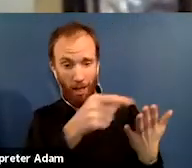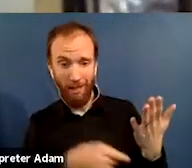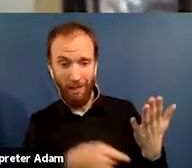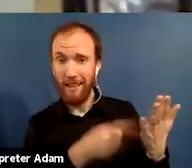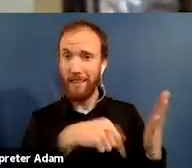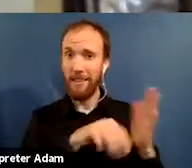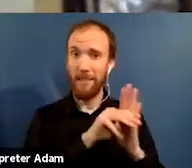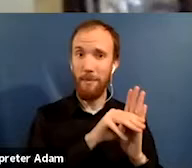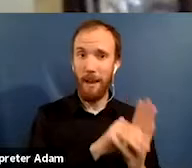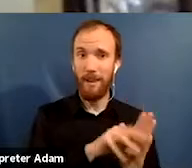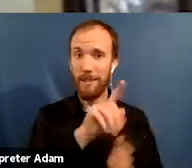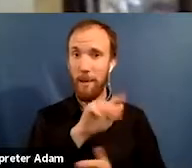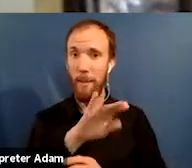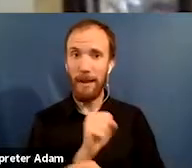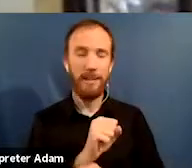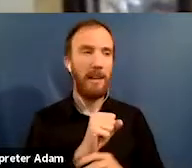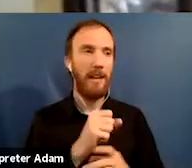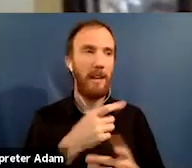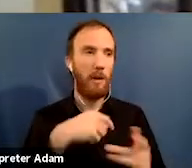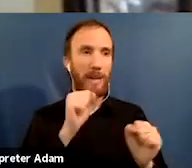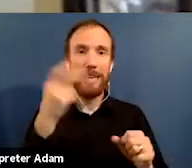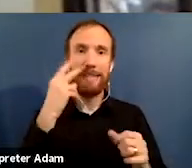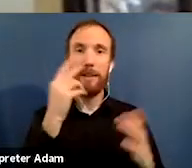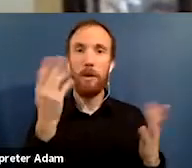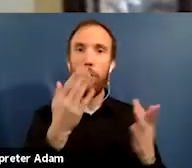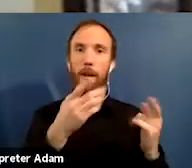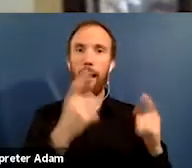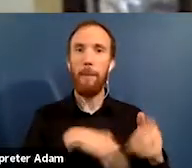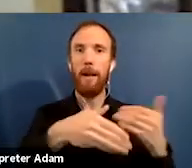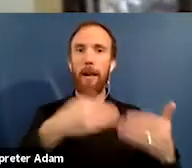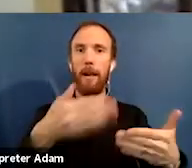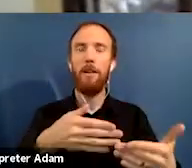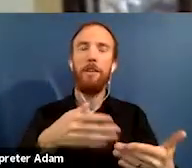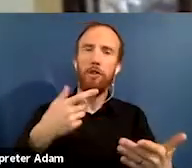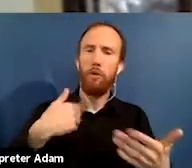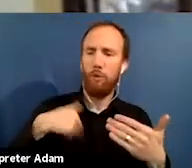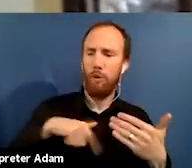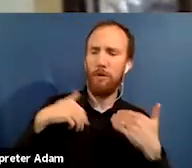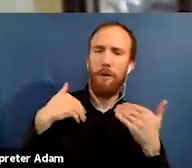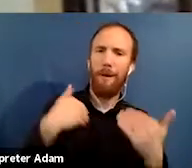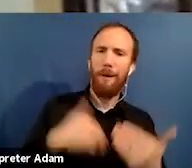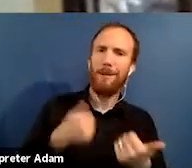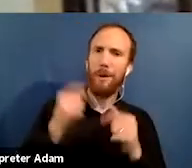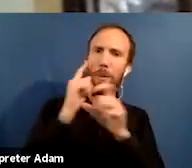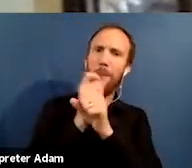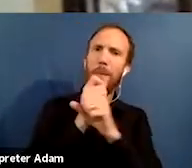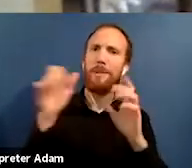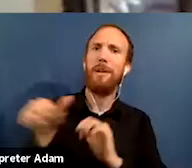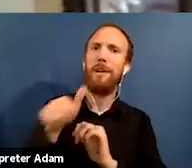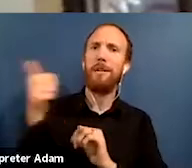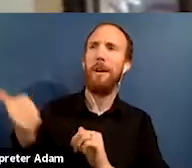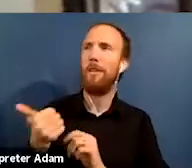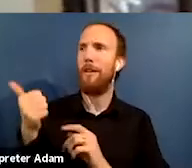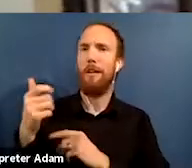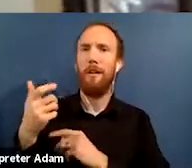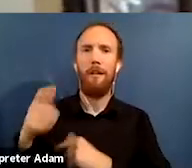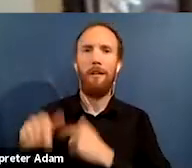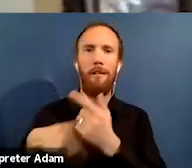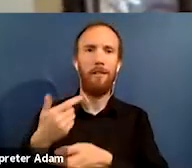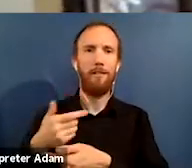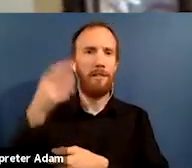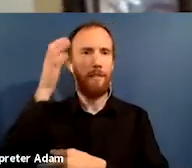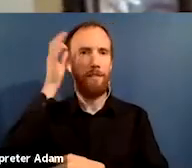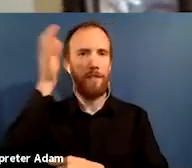otherwise. Let's imagine another possible future. And that's another thing that feminism teaches us to and encourages us to do, is to sort of not stick to the previously trodden